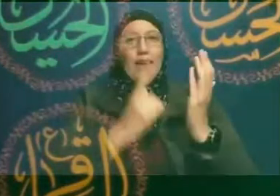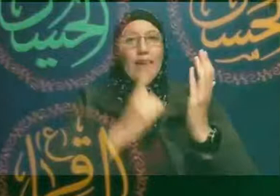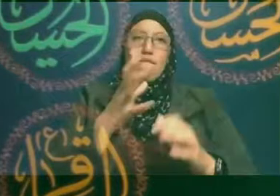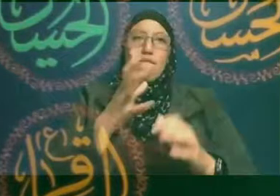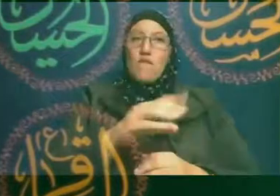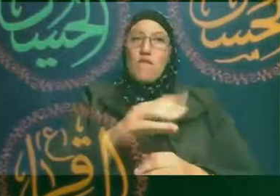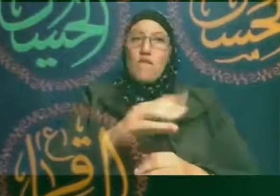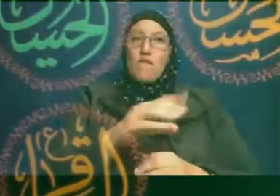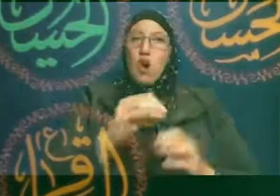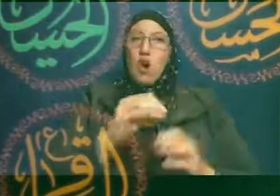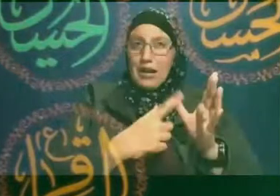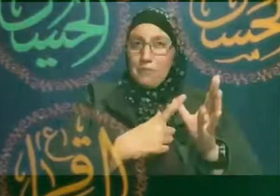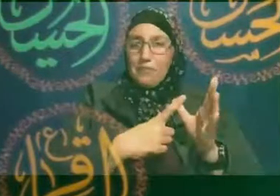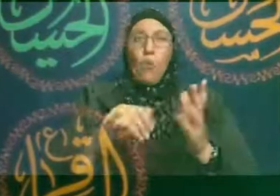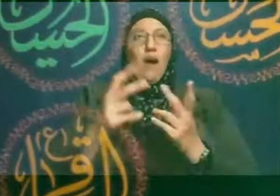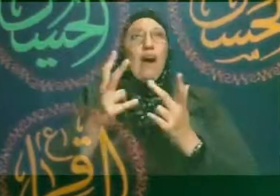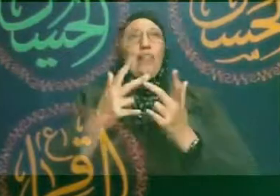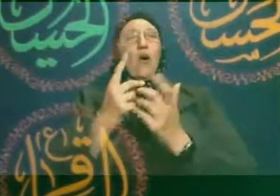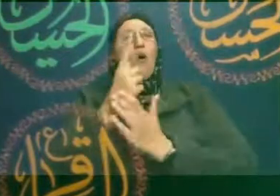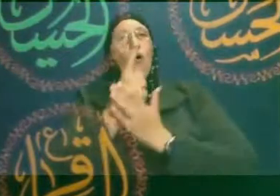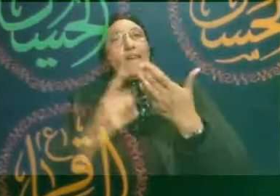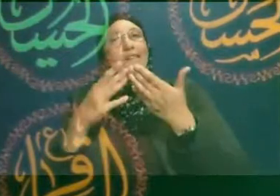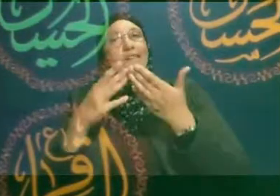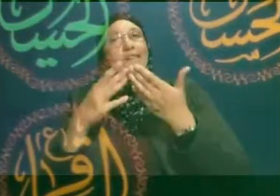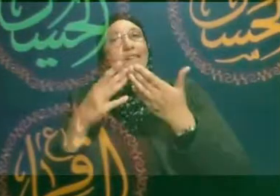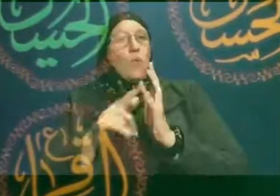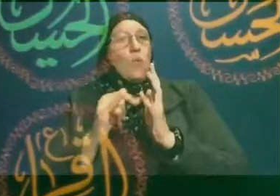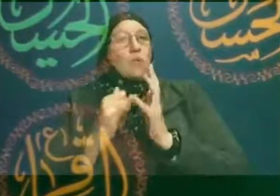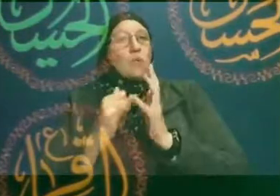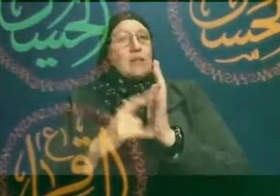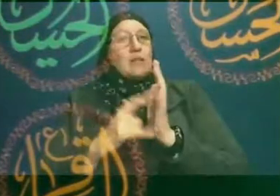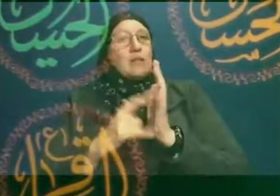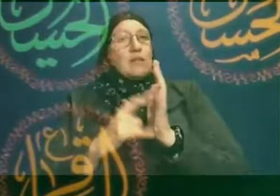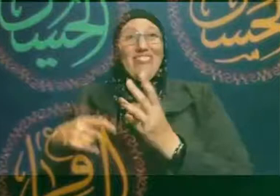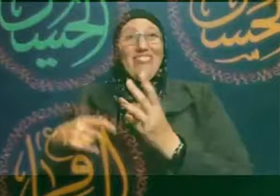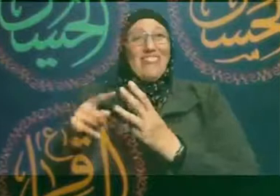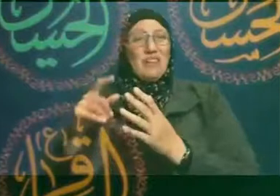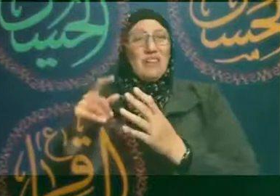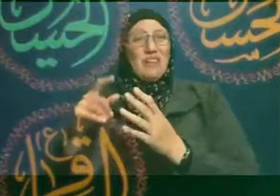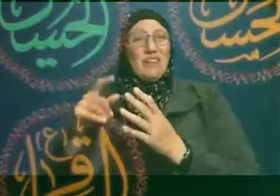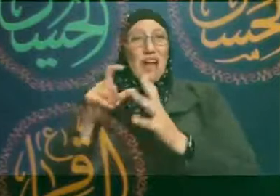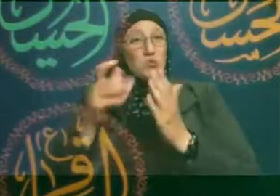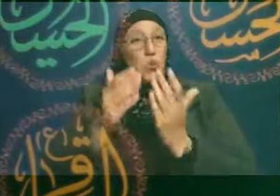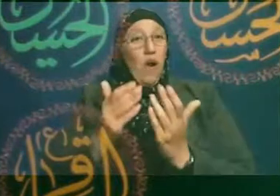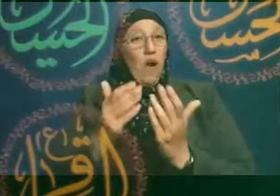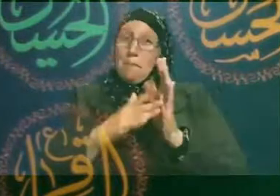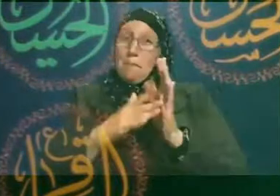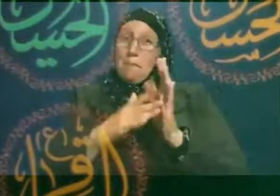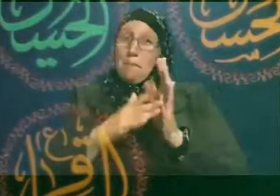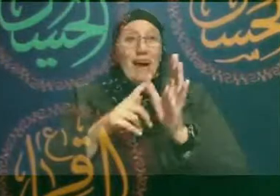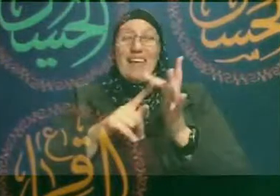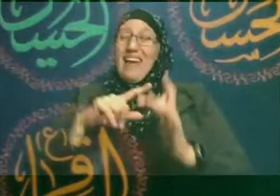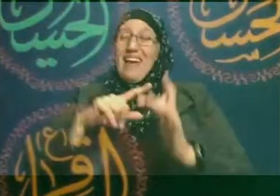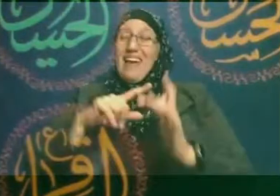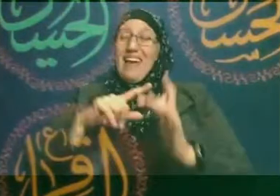to it. But when Dua Kumail, subhanAllah, is something that everyone can relate to it. This is the miracle